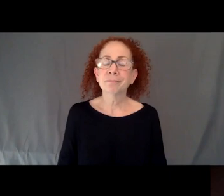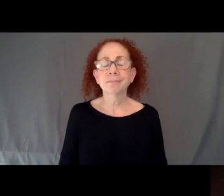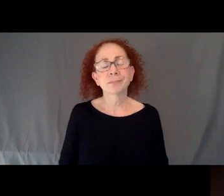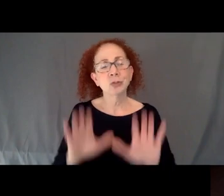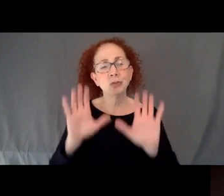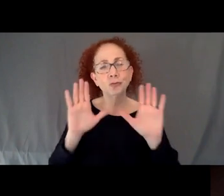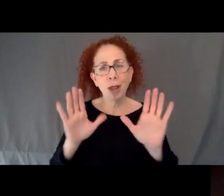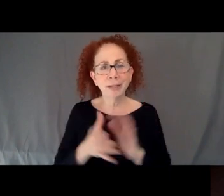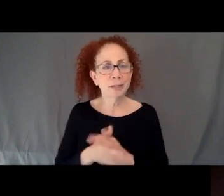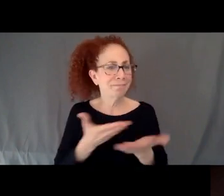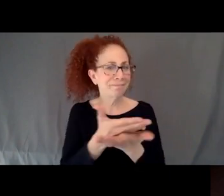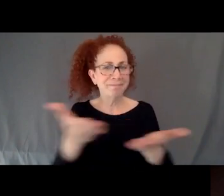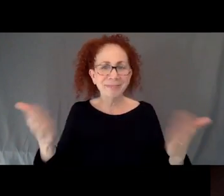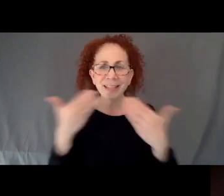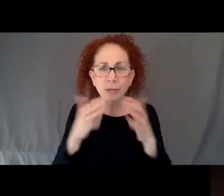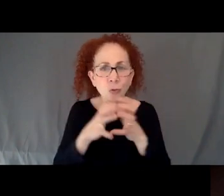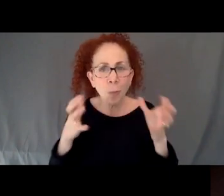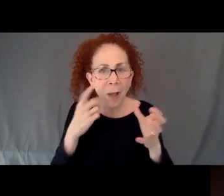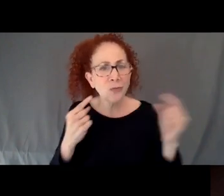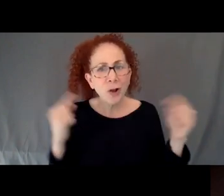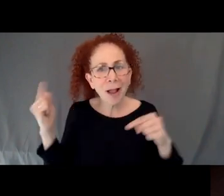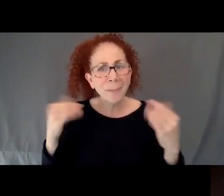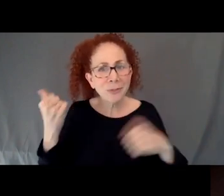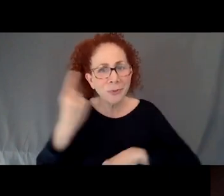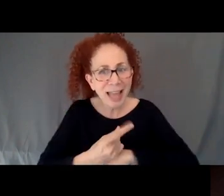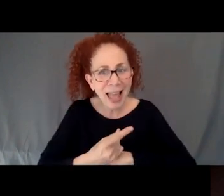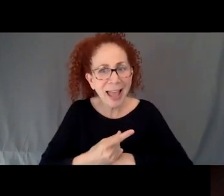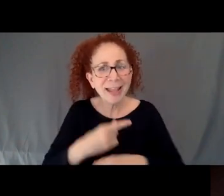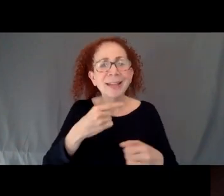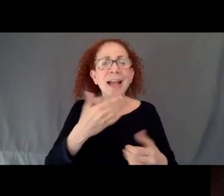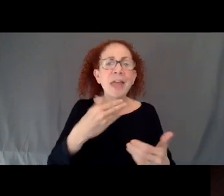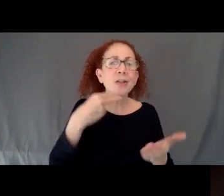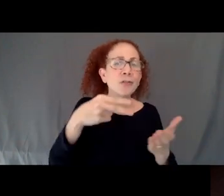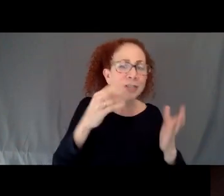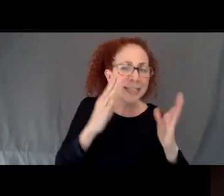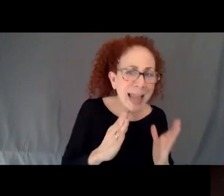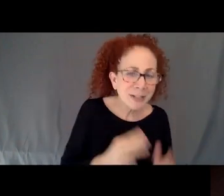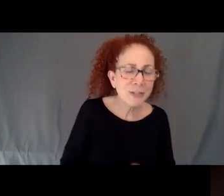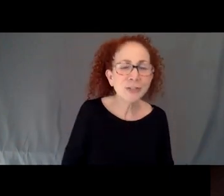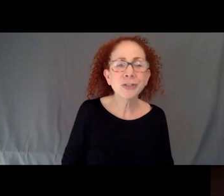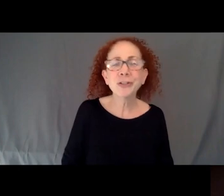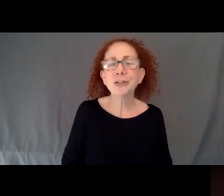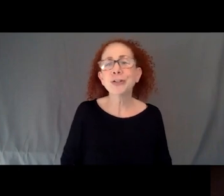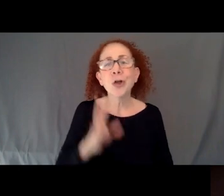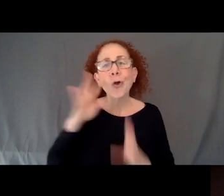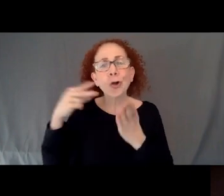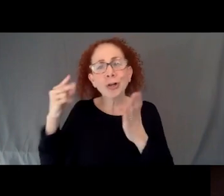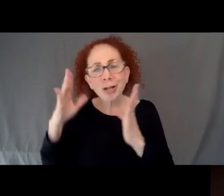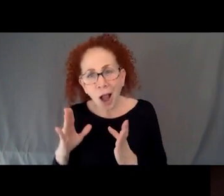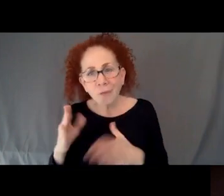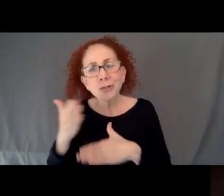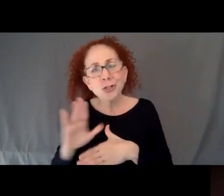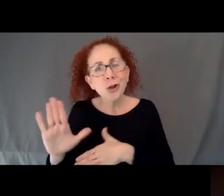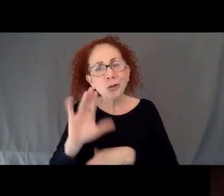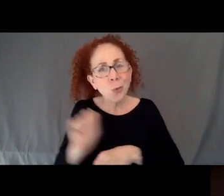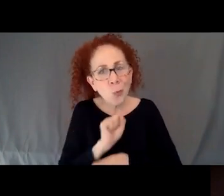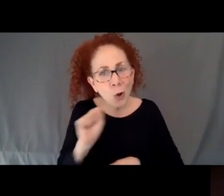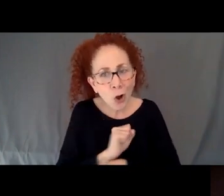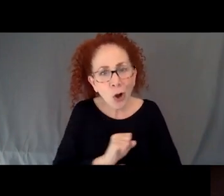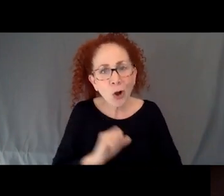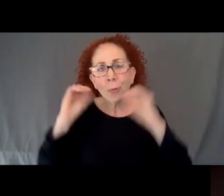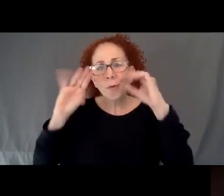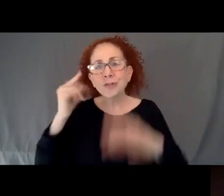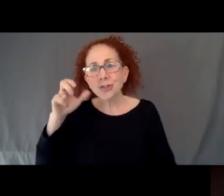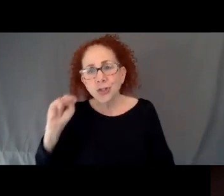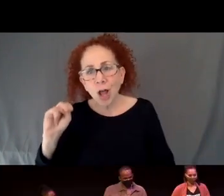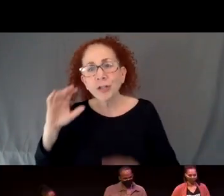Great. So I just wanted to thank everybody for coming today, the dancers for dancing, the choreographer for sharing the work, and Professor